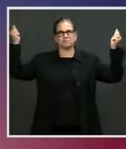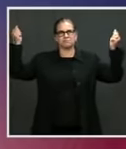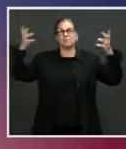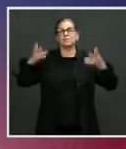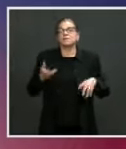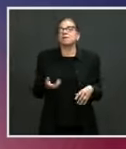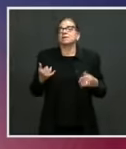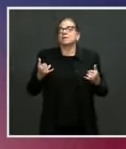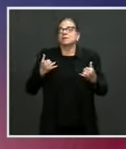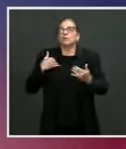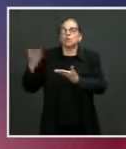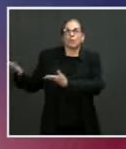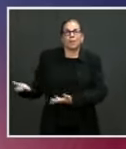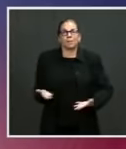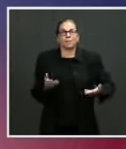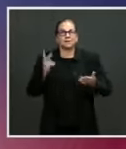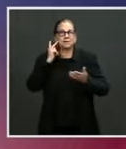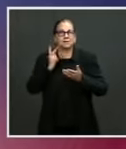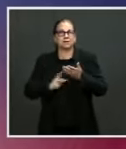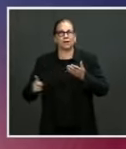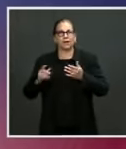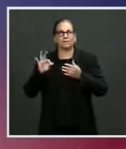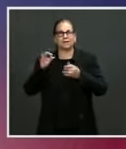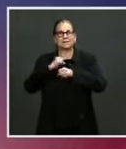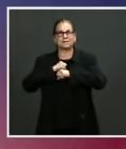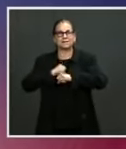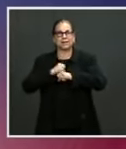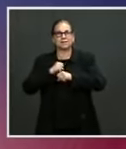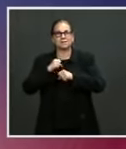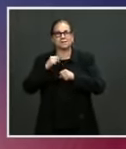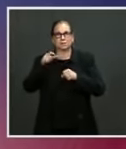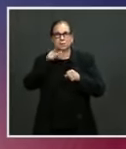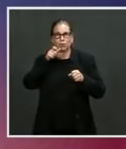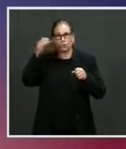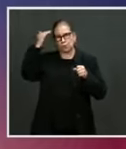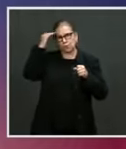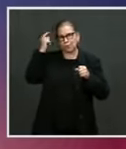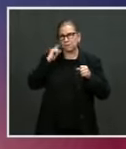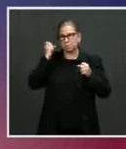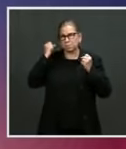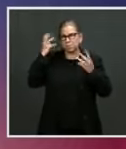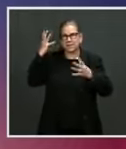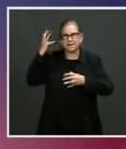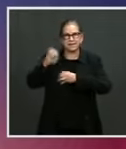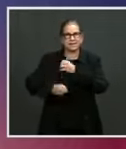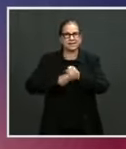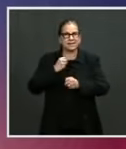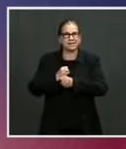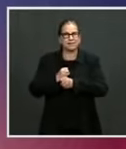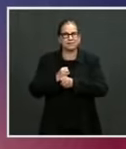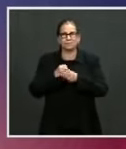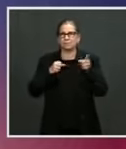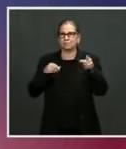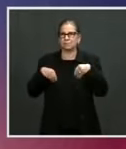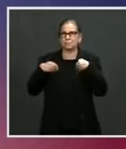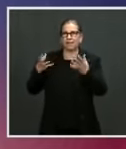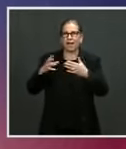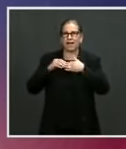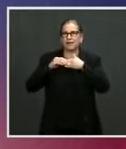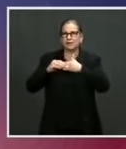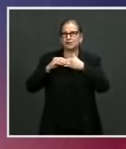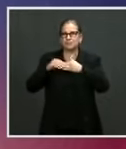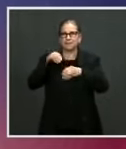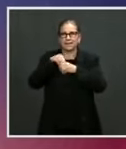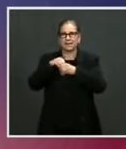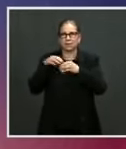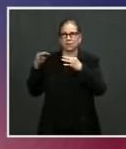known for a quarter of a century and whose leadership in the crucible of battle I have personally witnessed. He is a